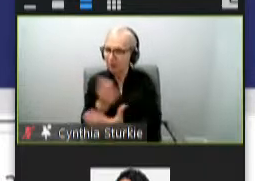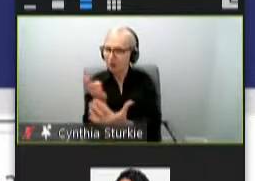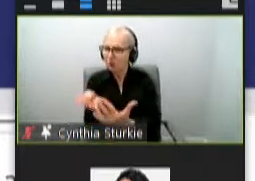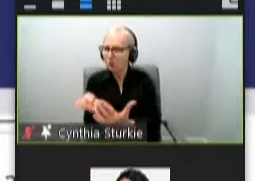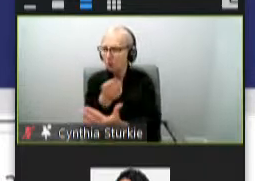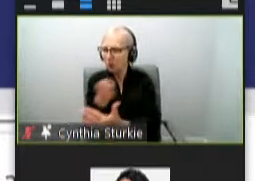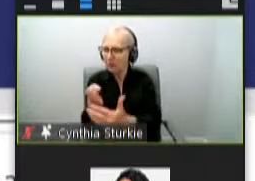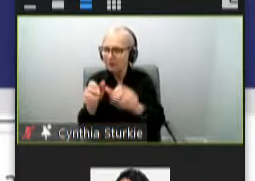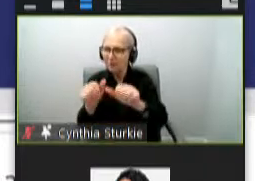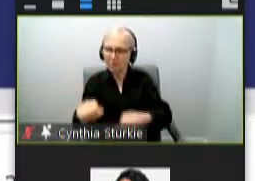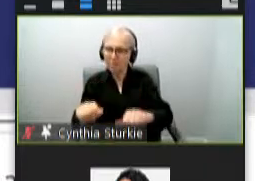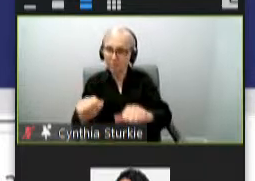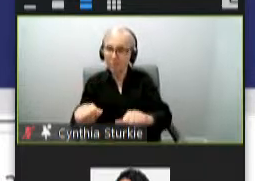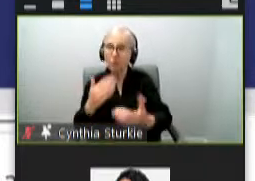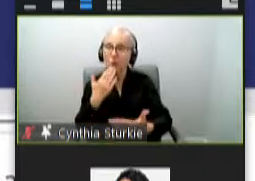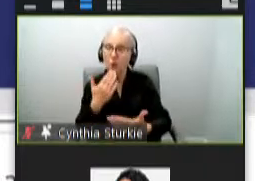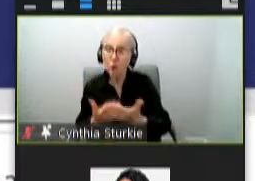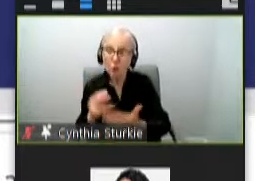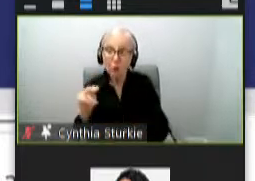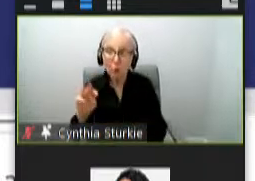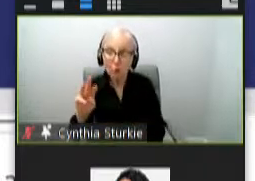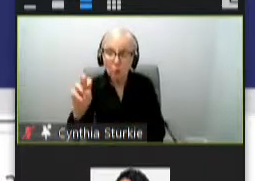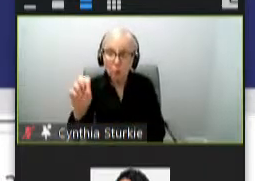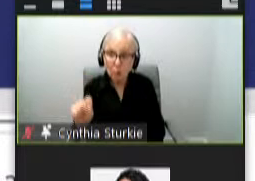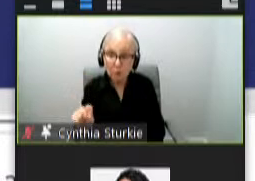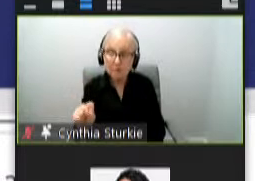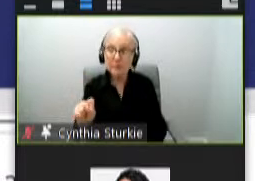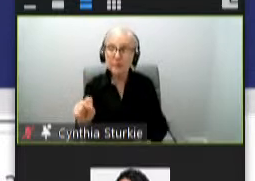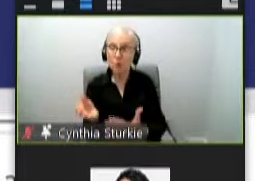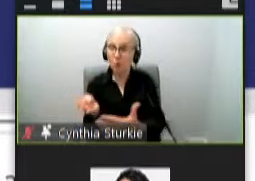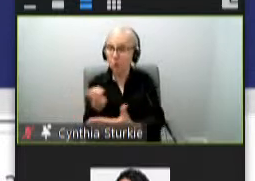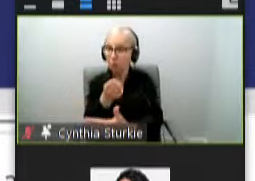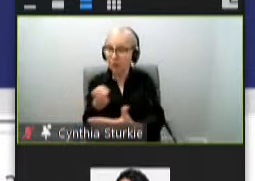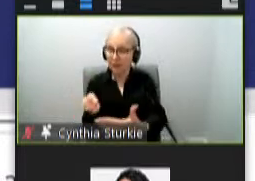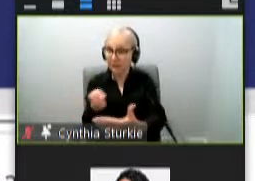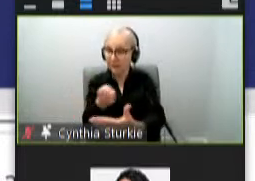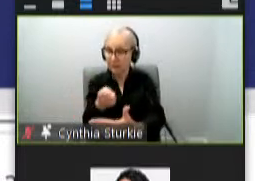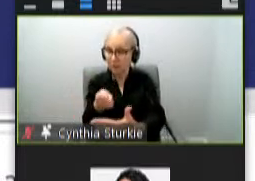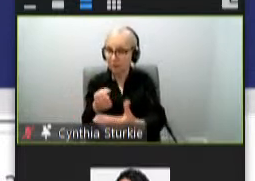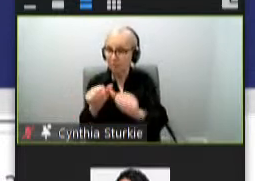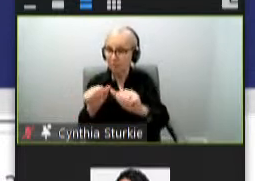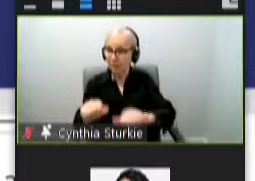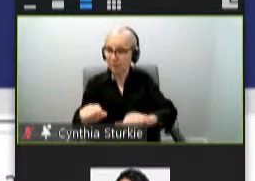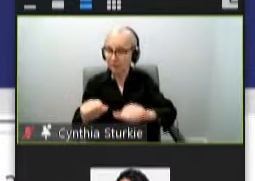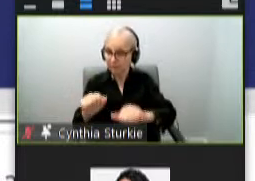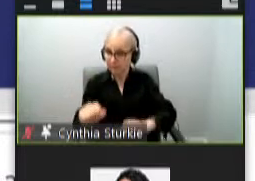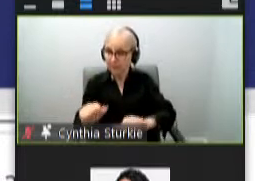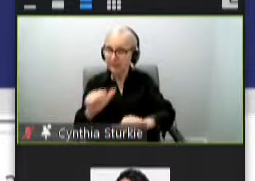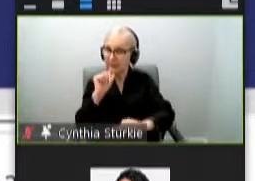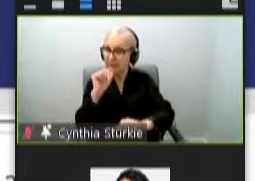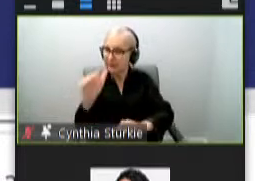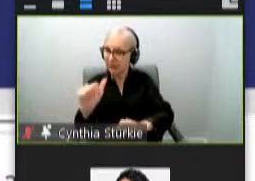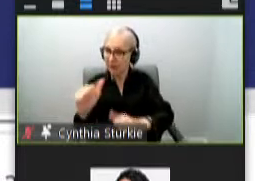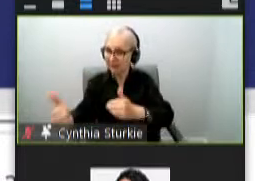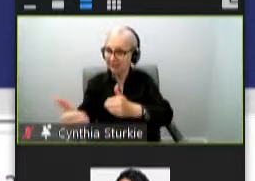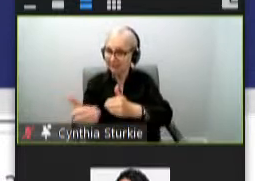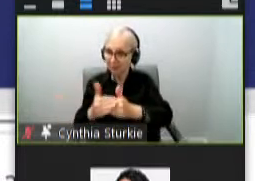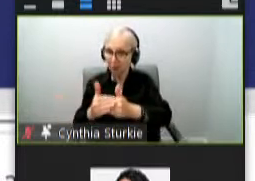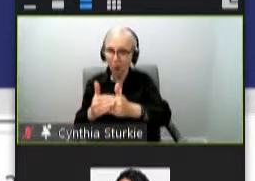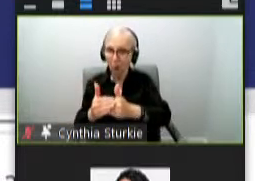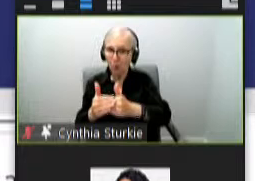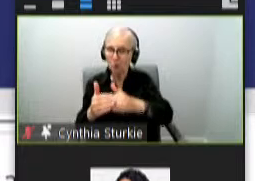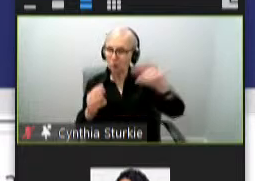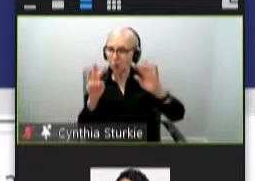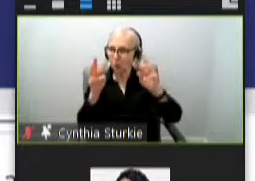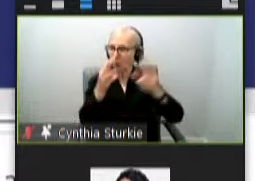here. The good news, of course, is that the range of possibilities that we see here for the number of hospitalizations does not get close to what we